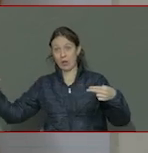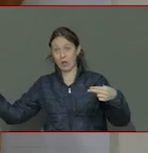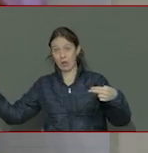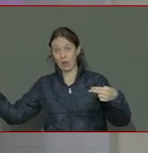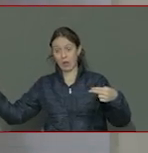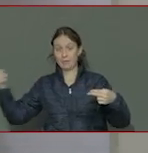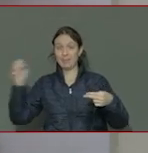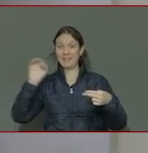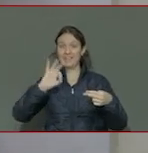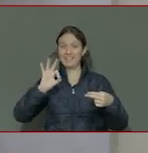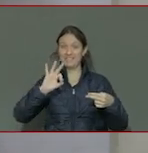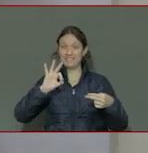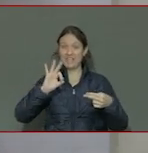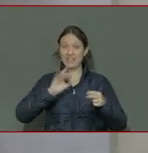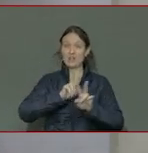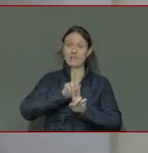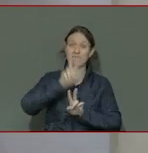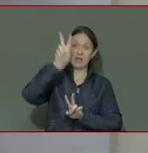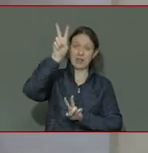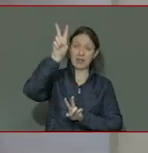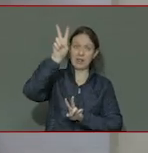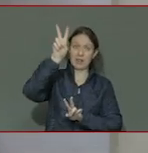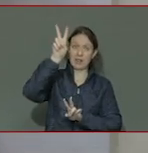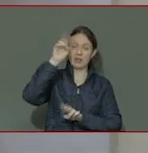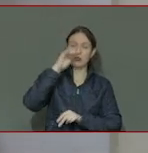vertical, so that means the angle